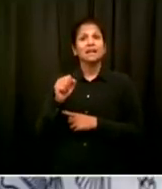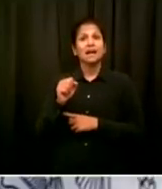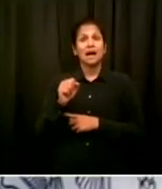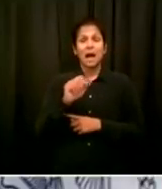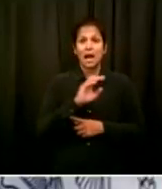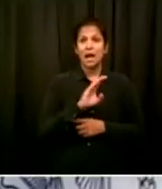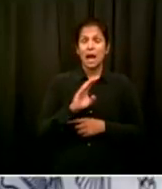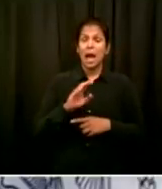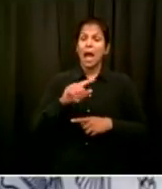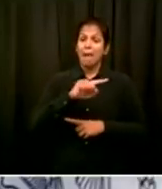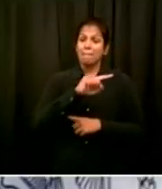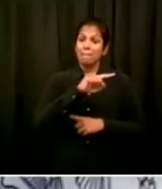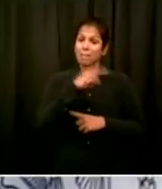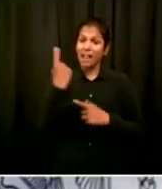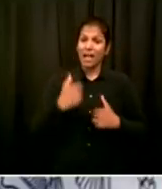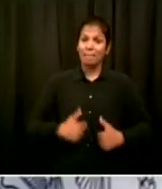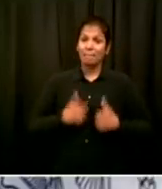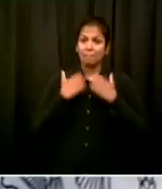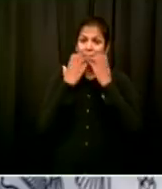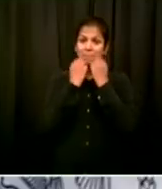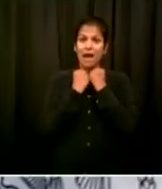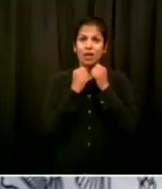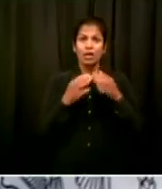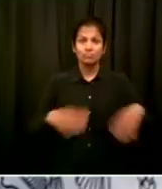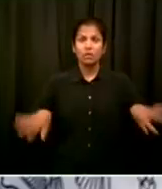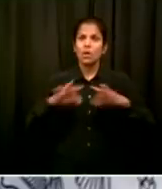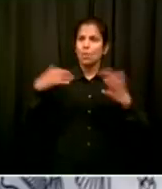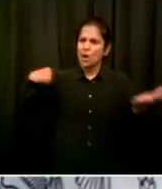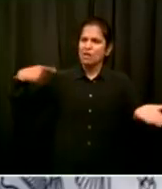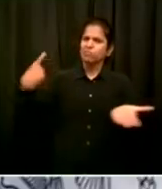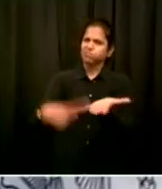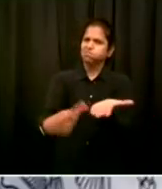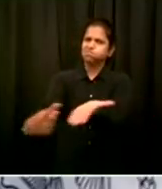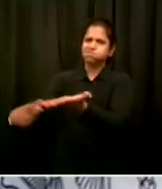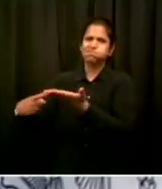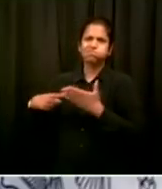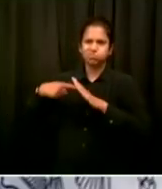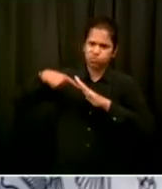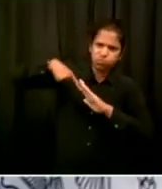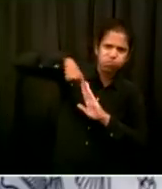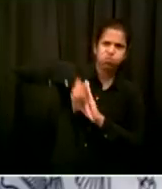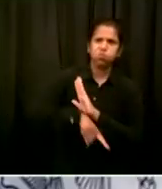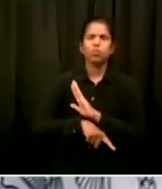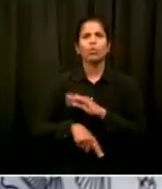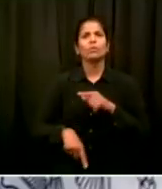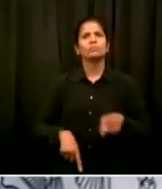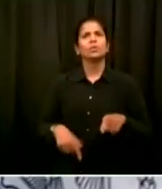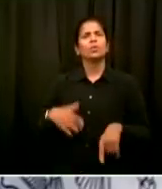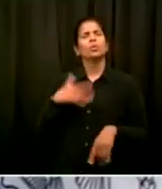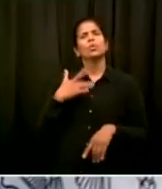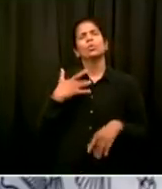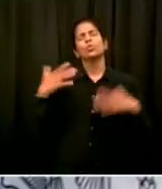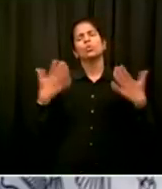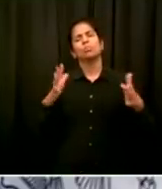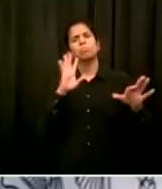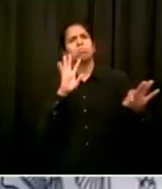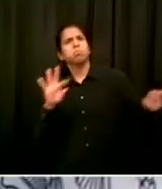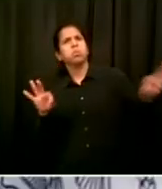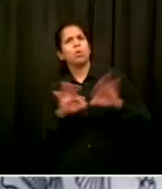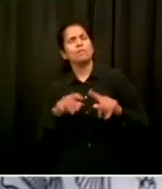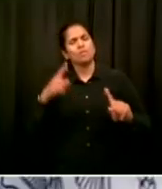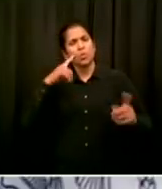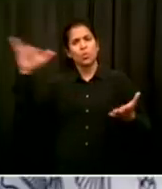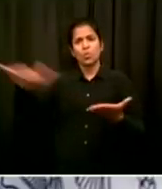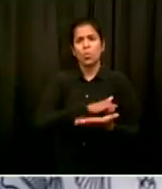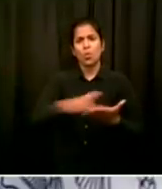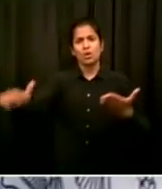officially. That is something, again, transcends all normal realities because we are in a moment of history where this had